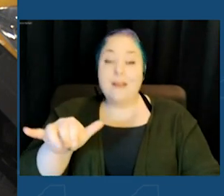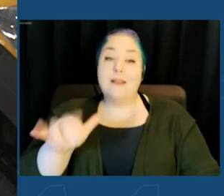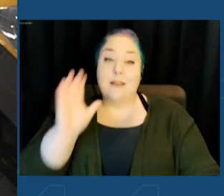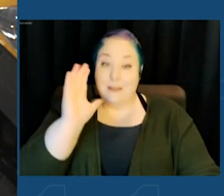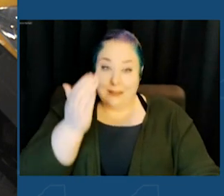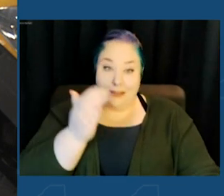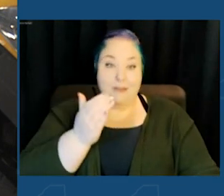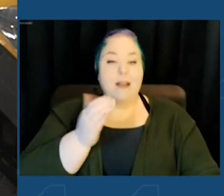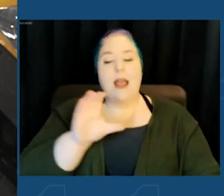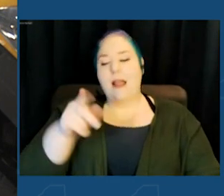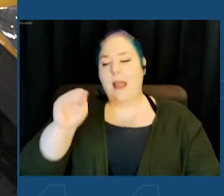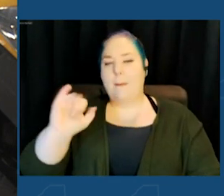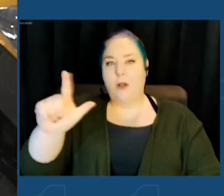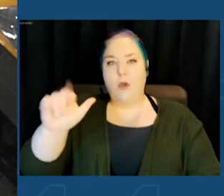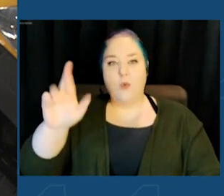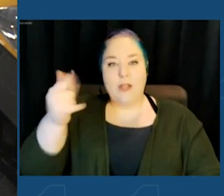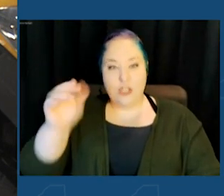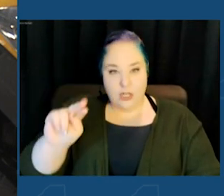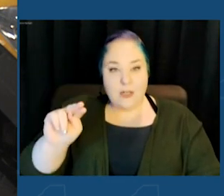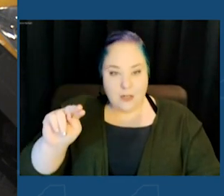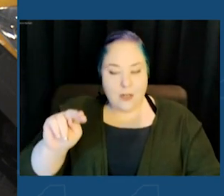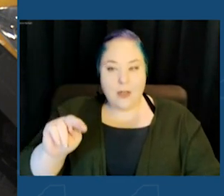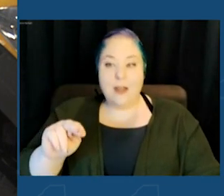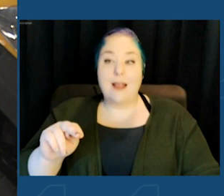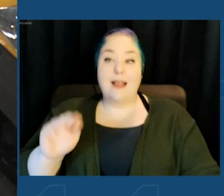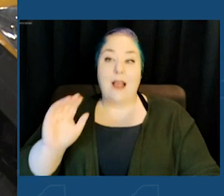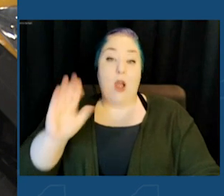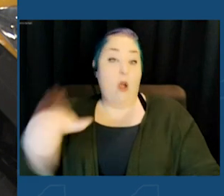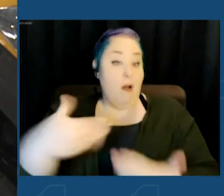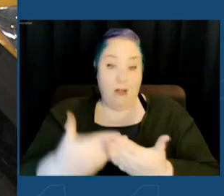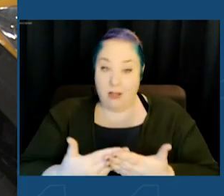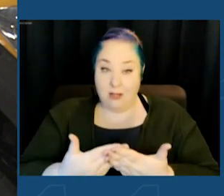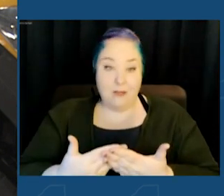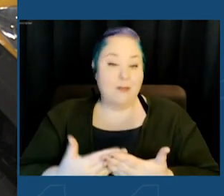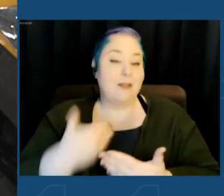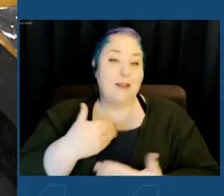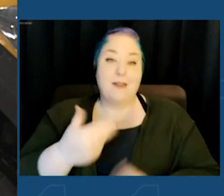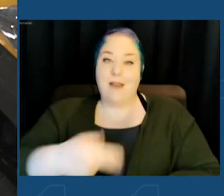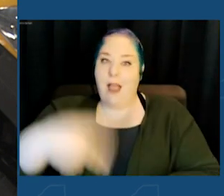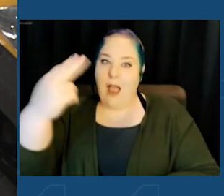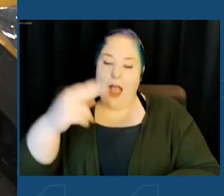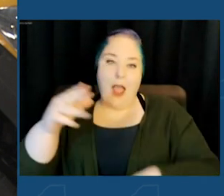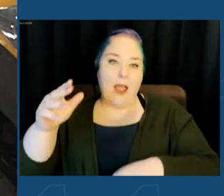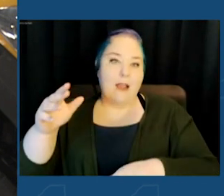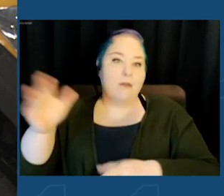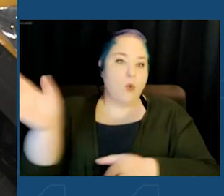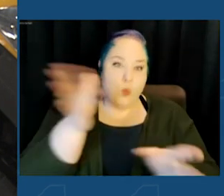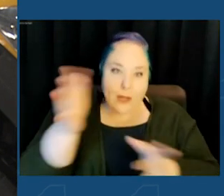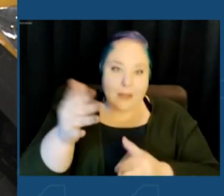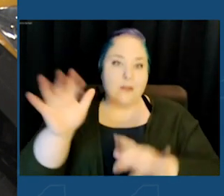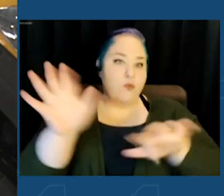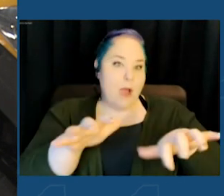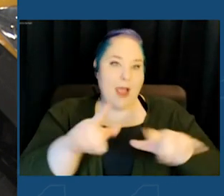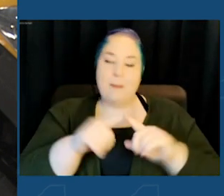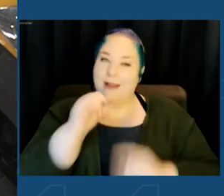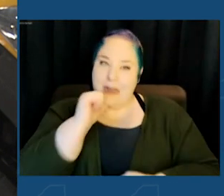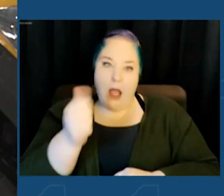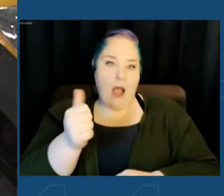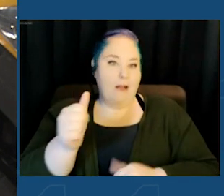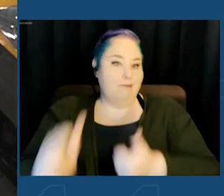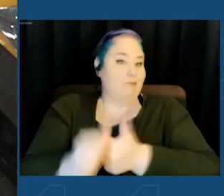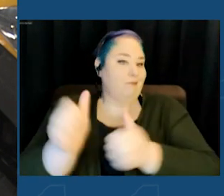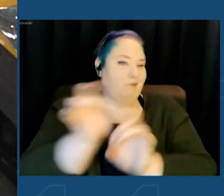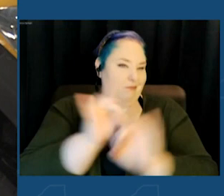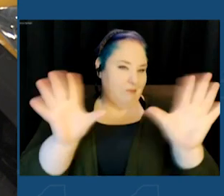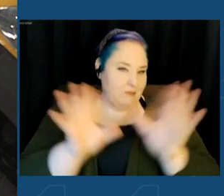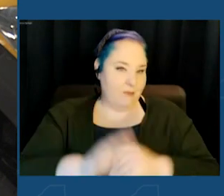Valley and capital region North Country Sun here olive High winds and rain but no major major issues so the focus once again is